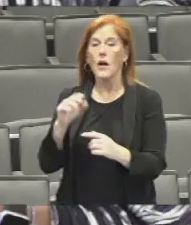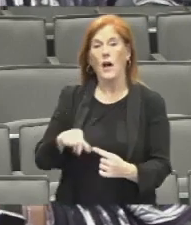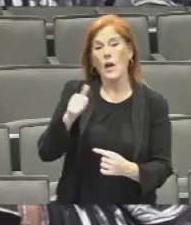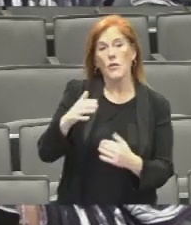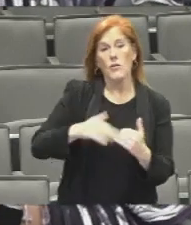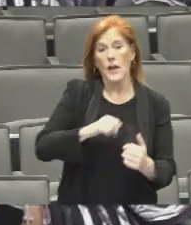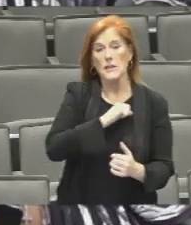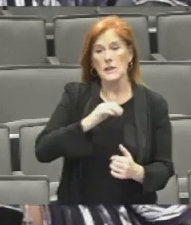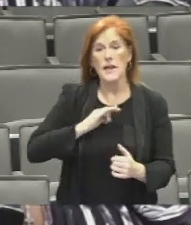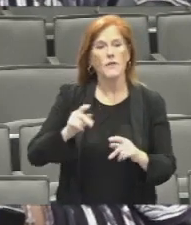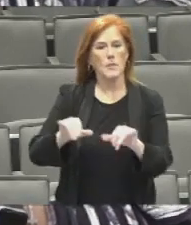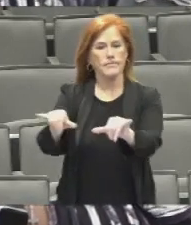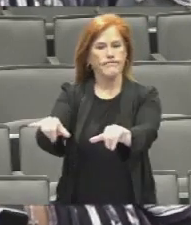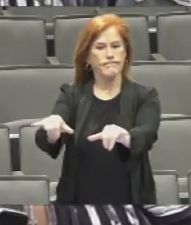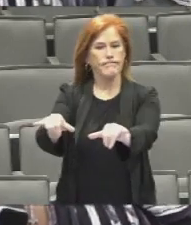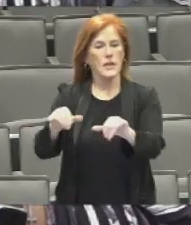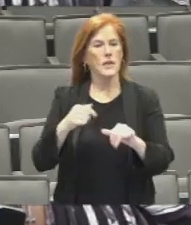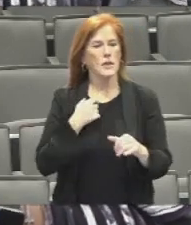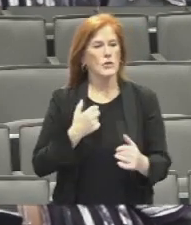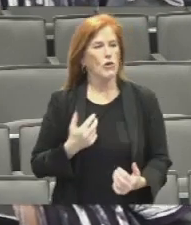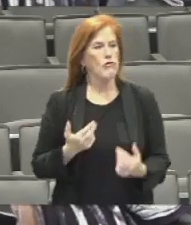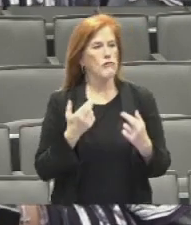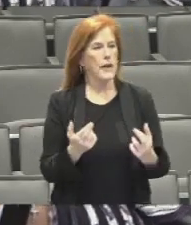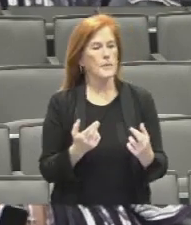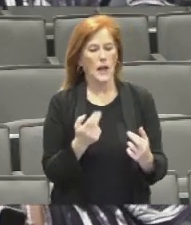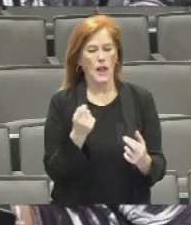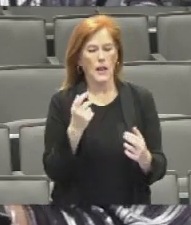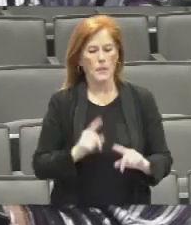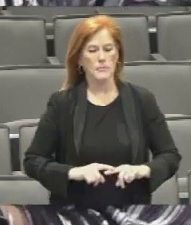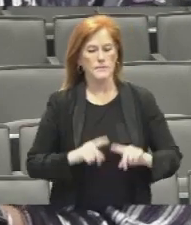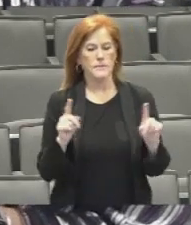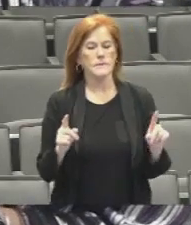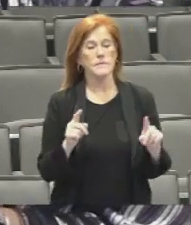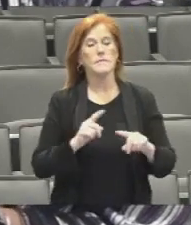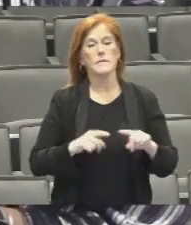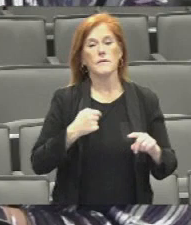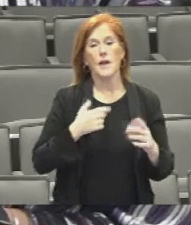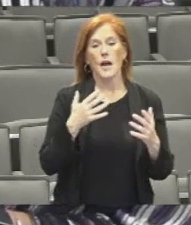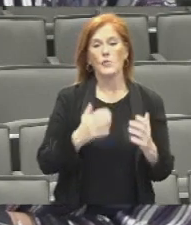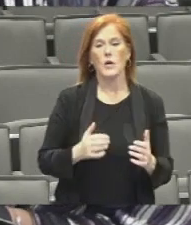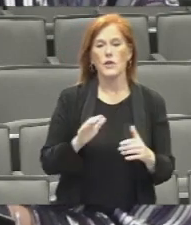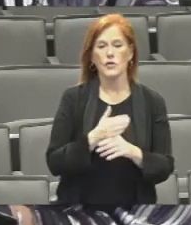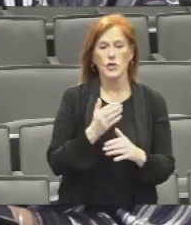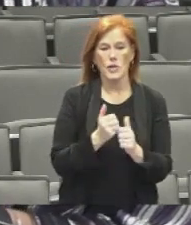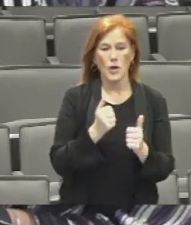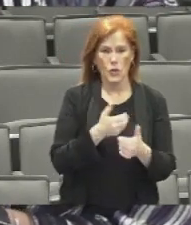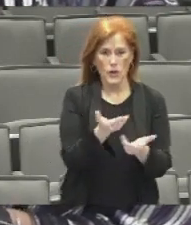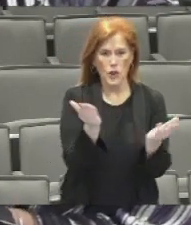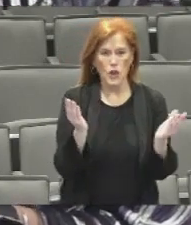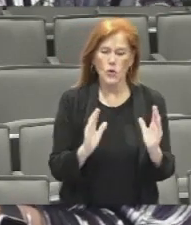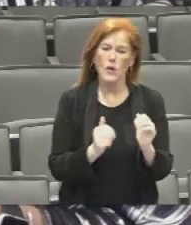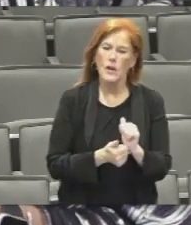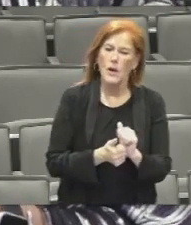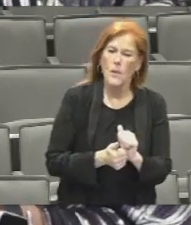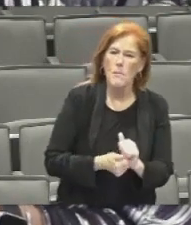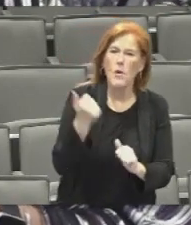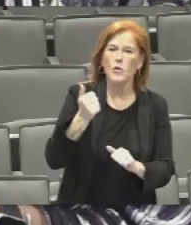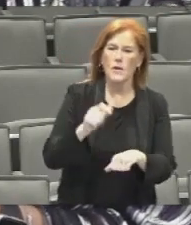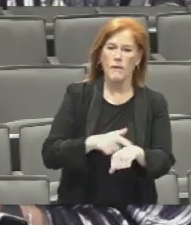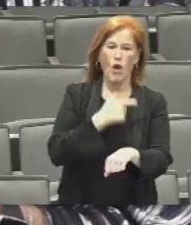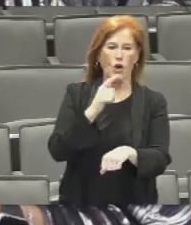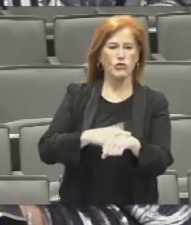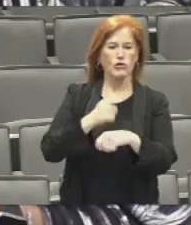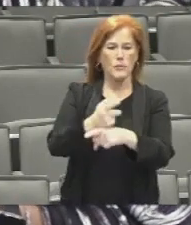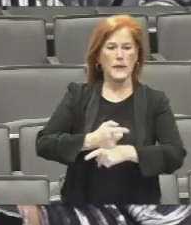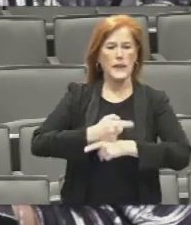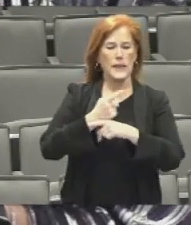so the recommendations are a little bit different. I just want to share with you, most of the long-term care